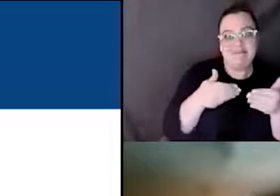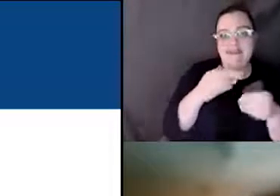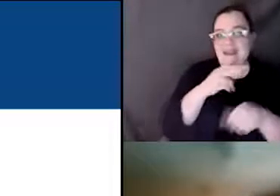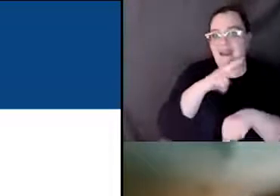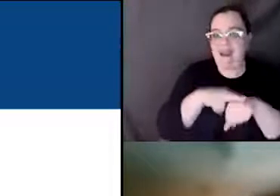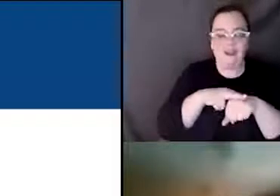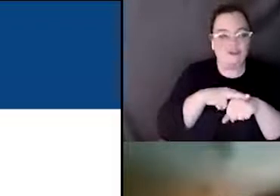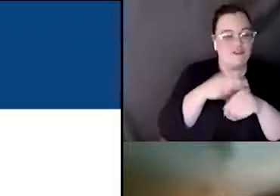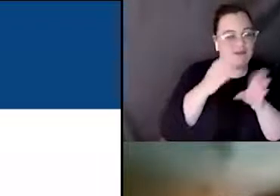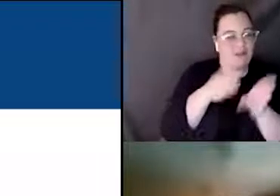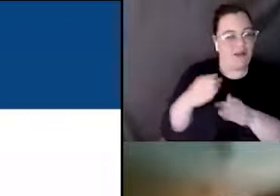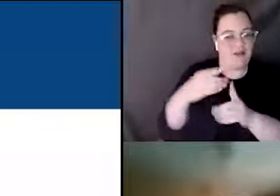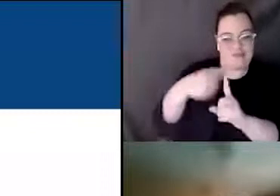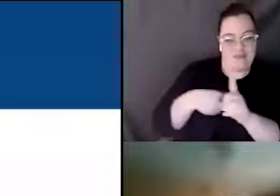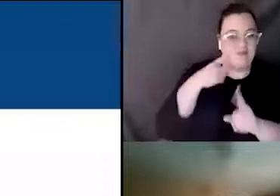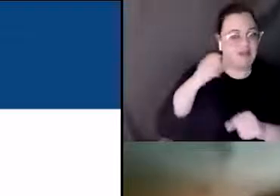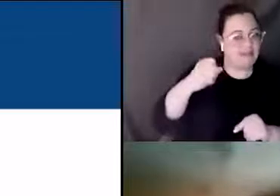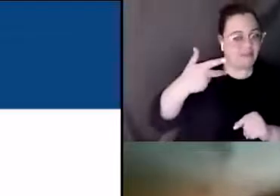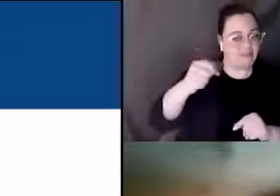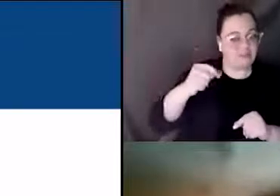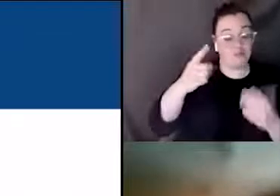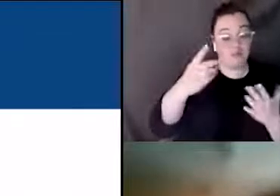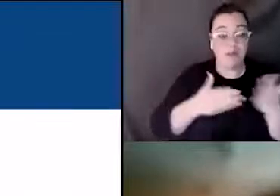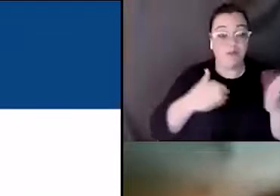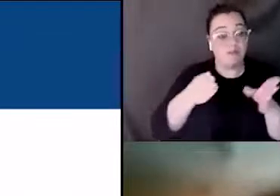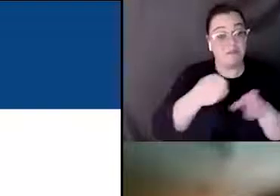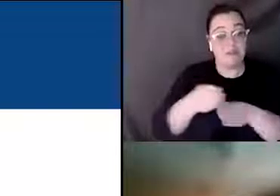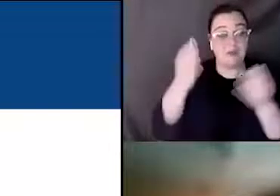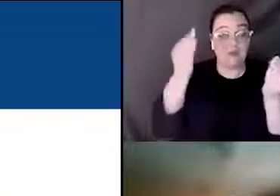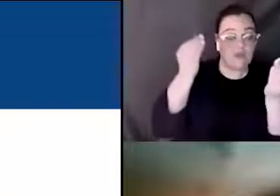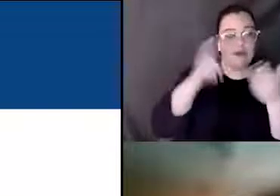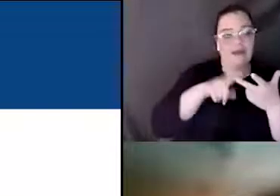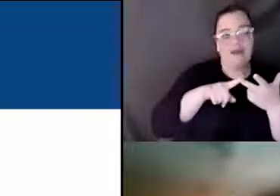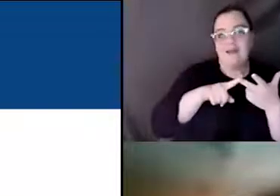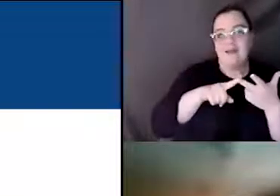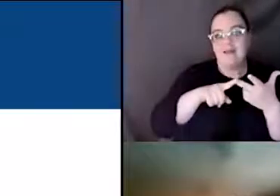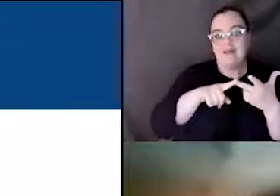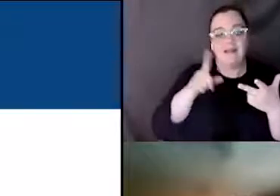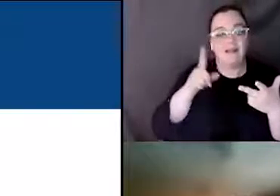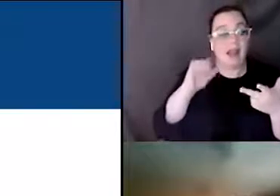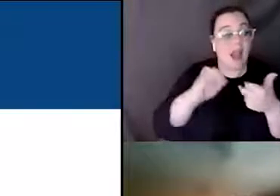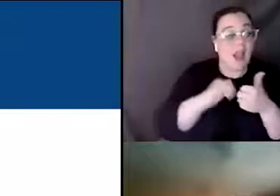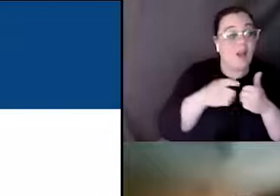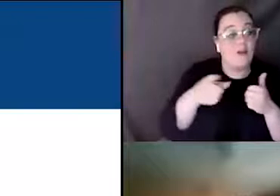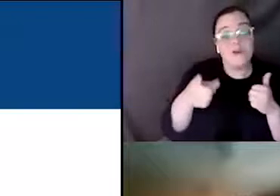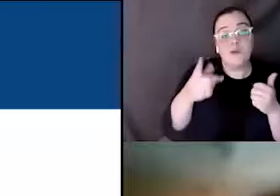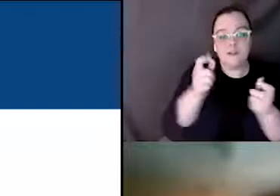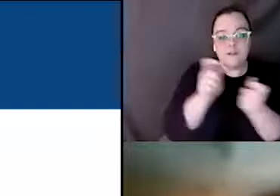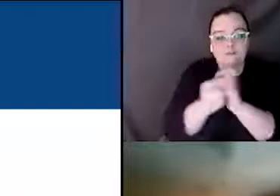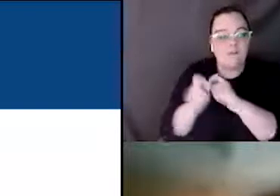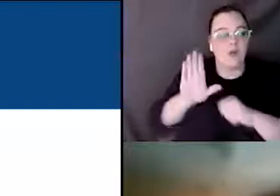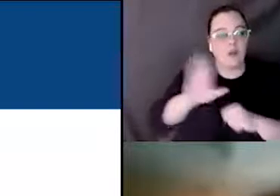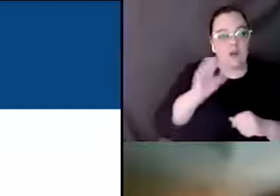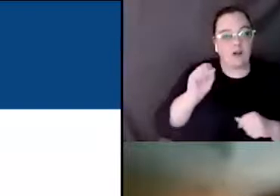September. So what might you be doing then and leading up towards ShakeOut? How might you be adapting your ShakeOut drill